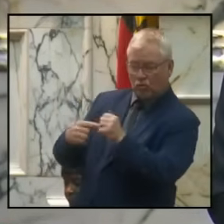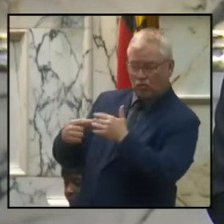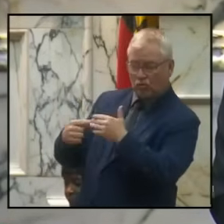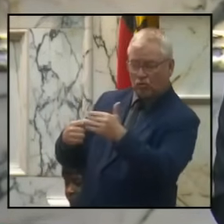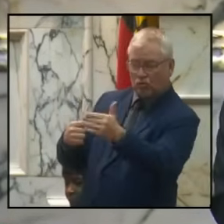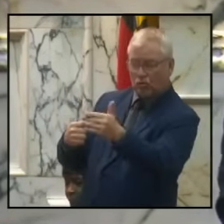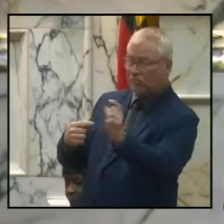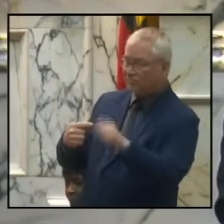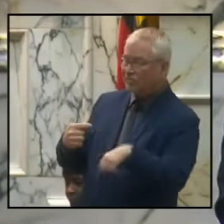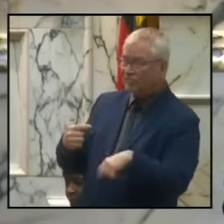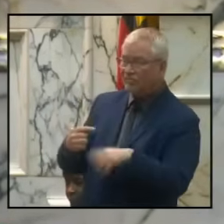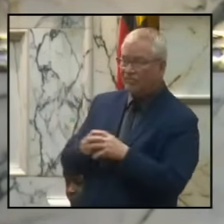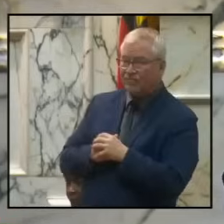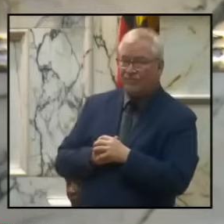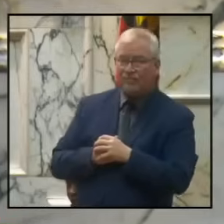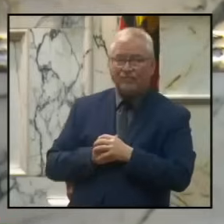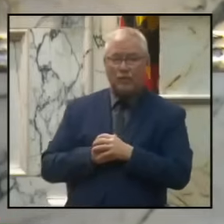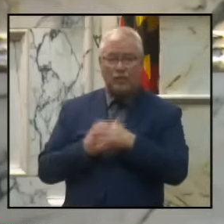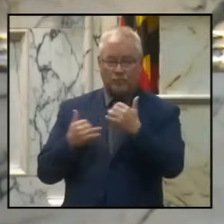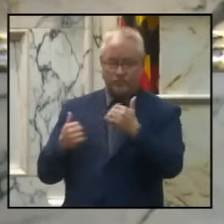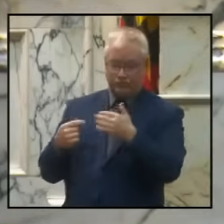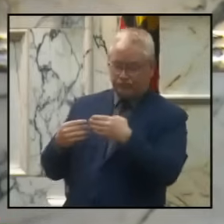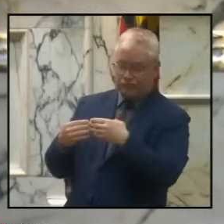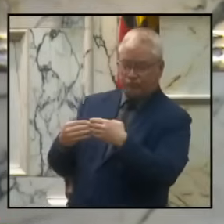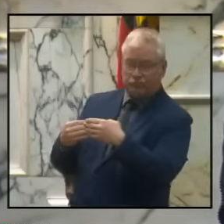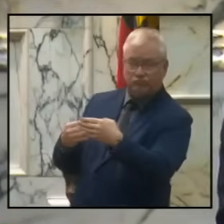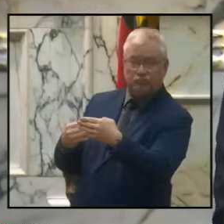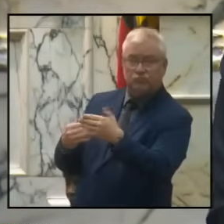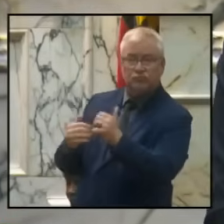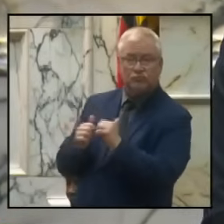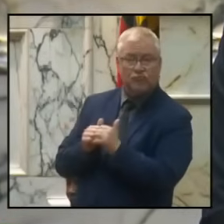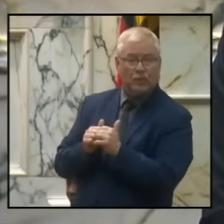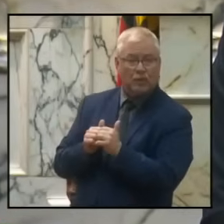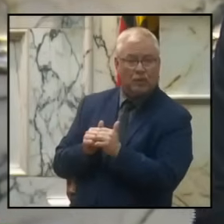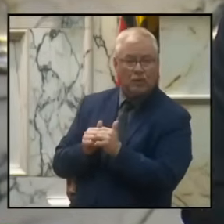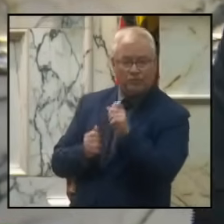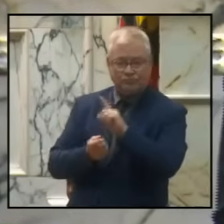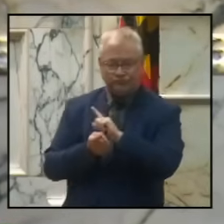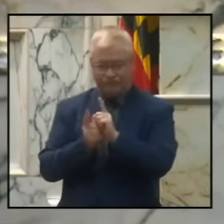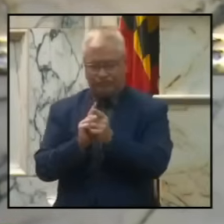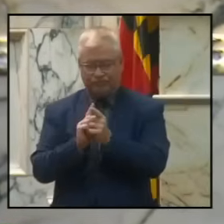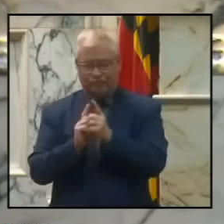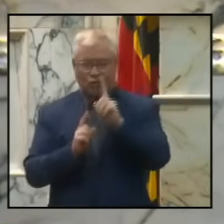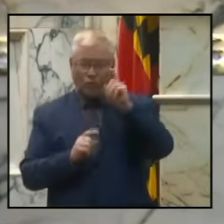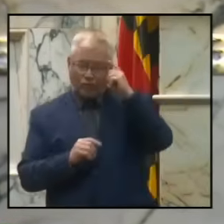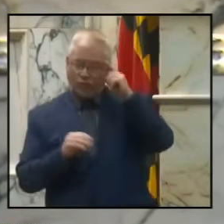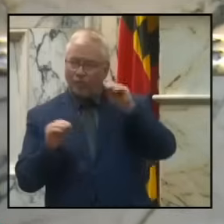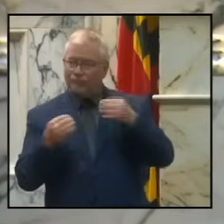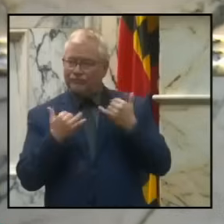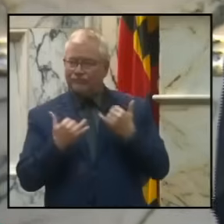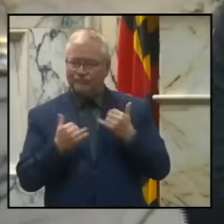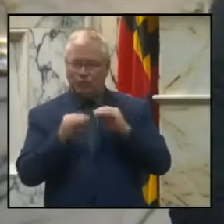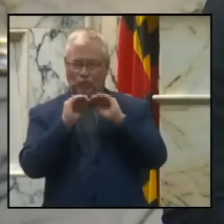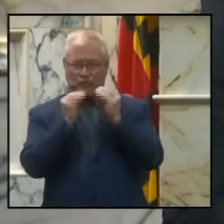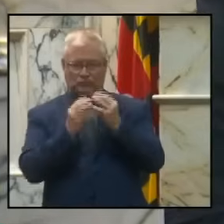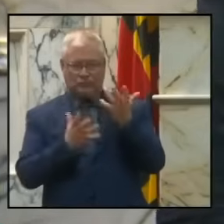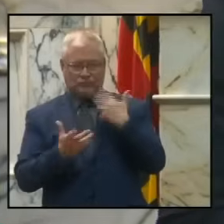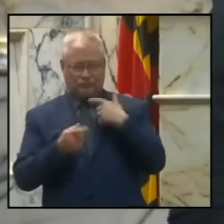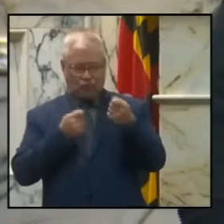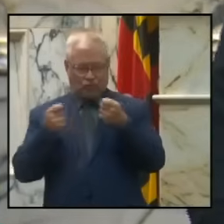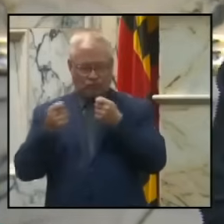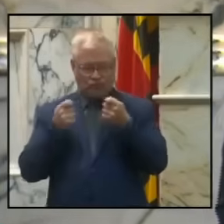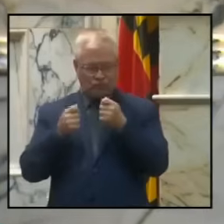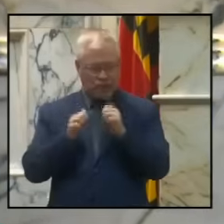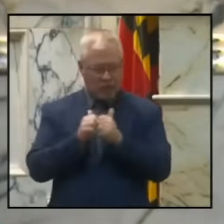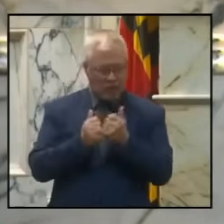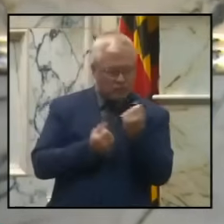The journey forward starts by modernizing government. It starts by reining in spending and being more responsible in